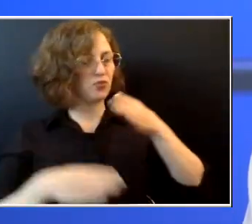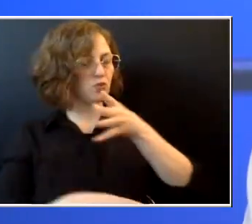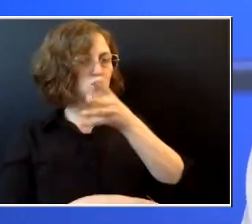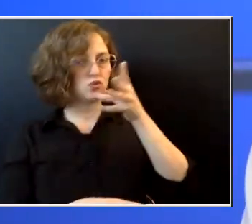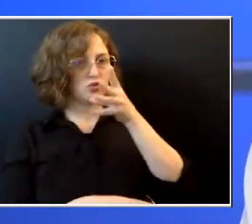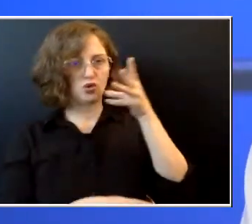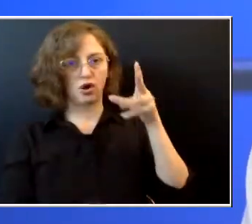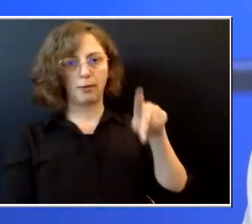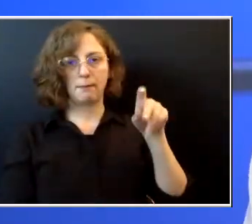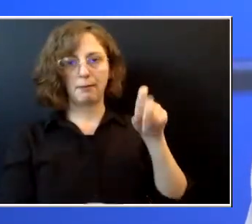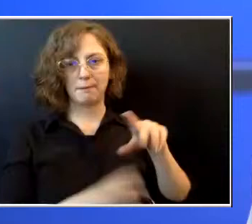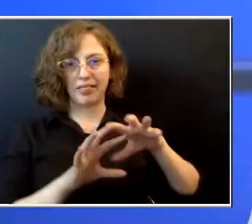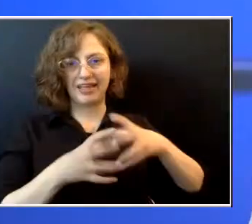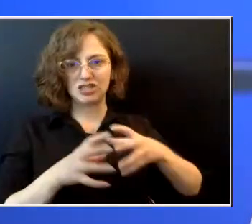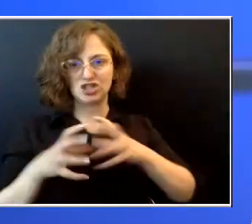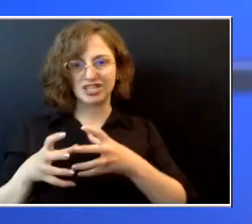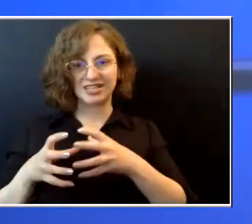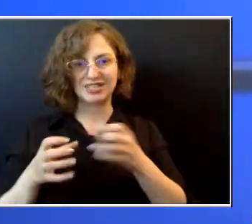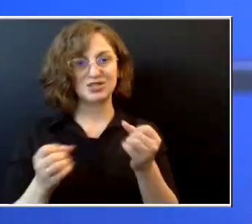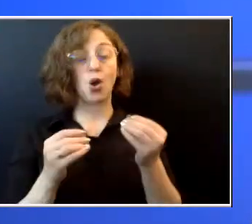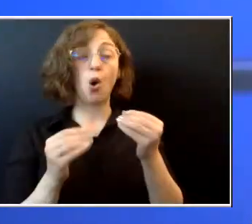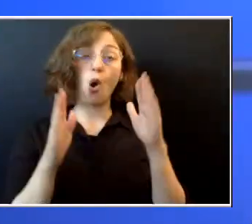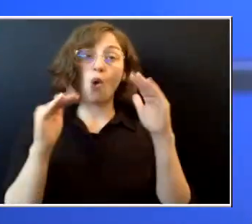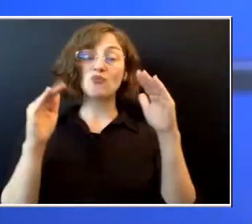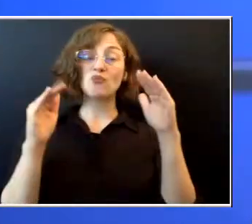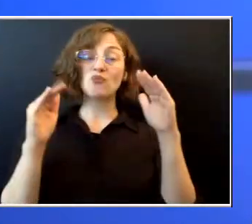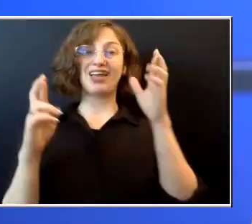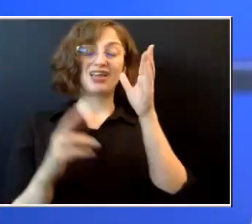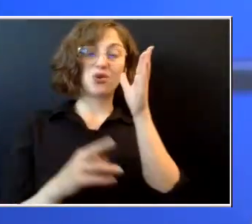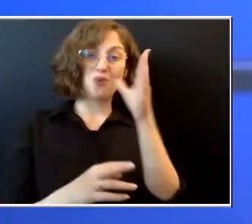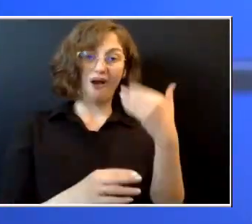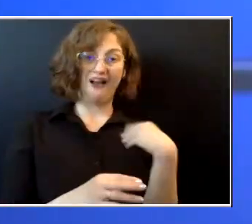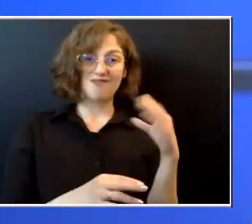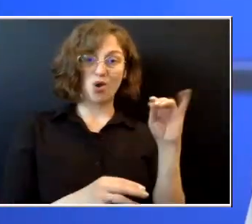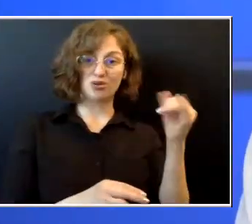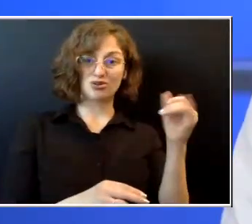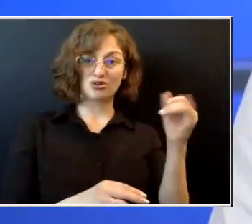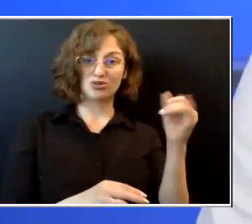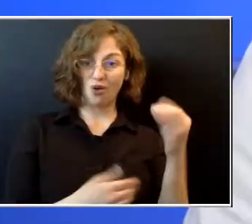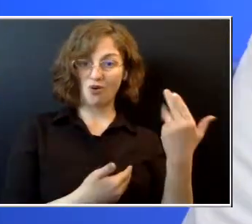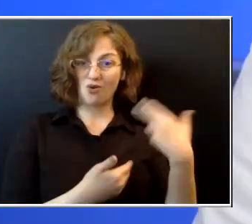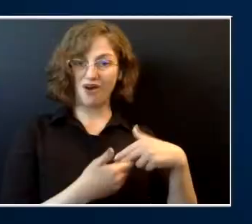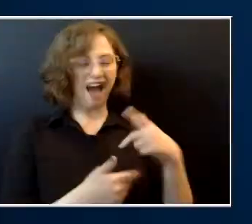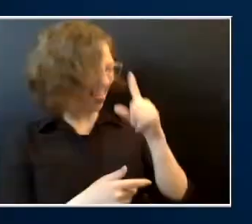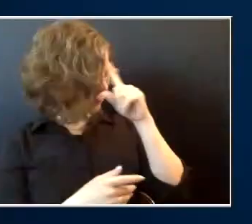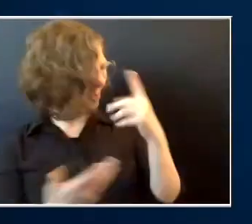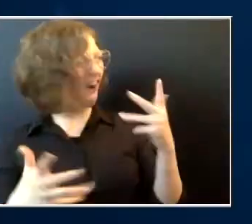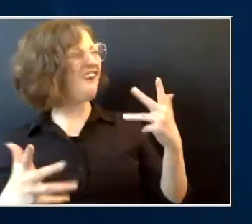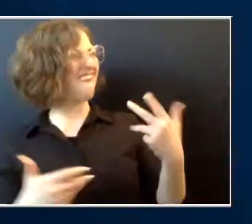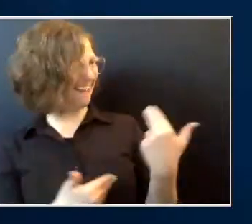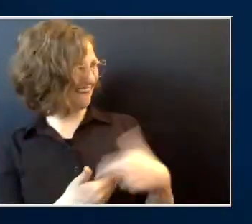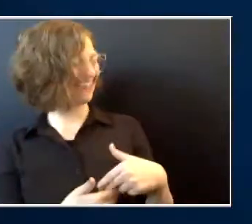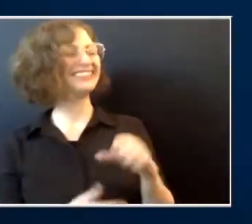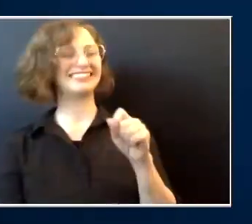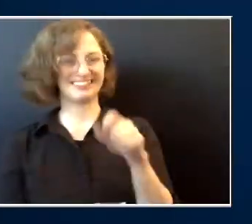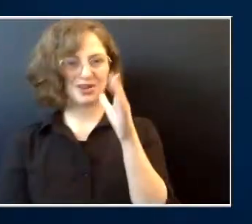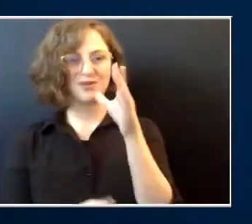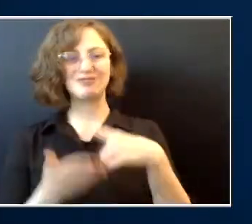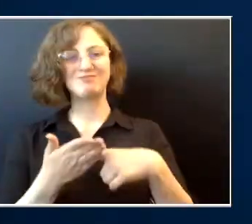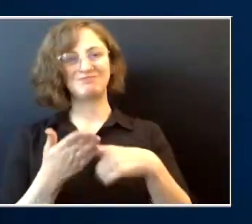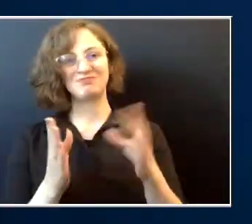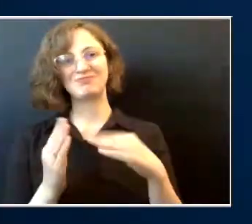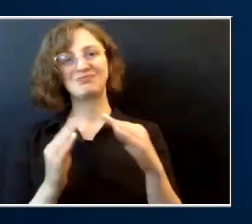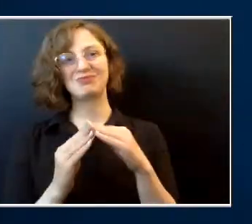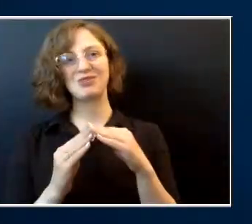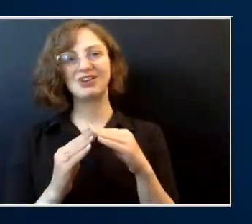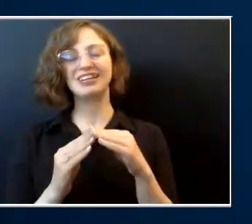hope you'll have Ojo on sometime as part of the. I think he may have been on. I think we've been has talking he already about, been on? Yeah, Okay. we're going to talk about it some more. Good. This is a big deal.